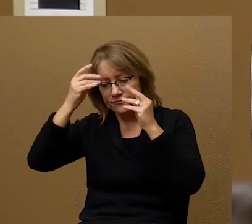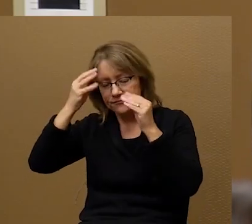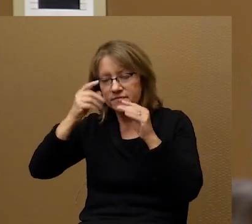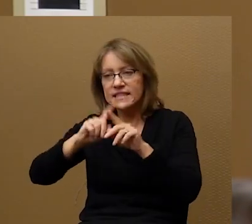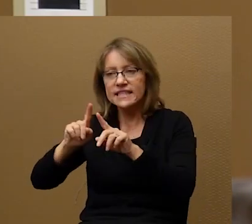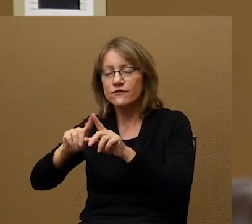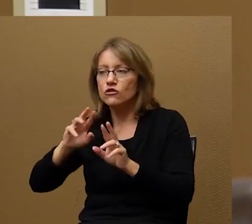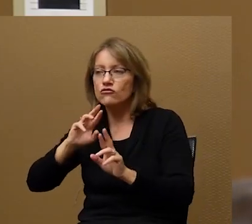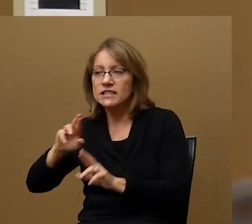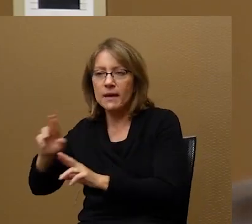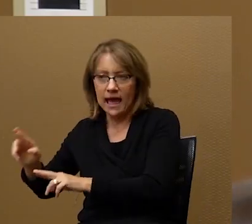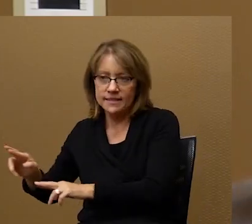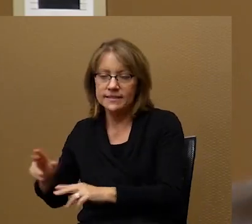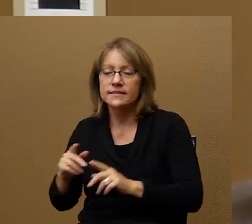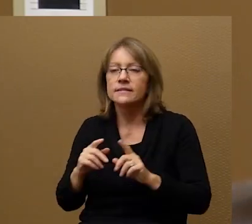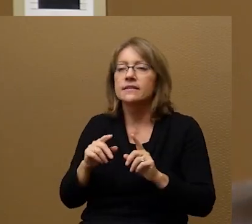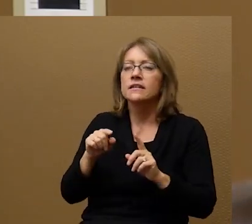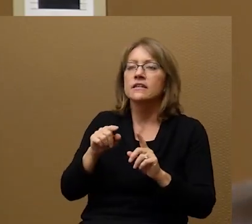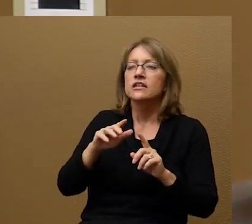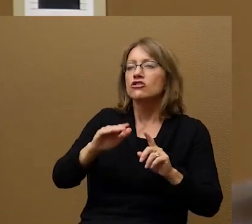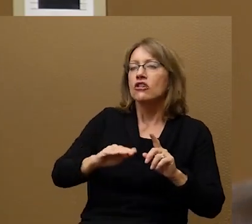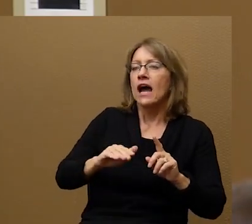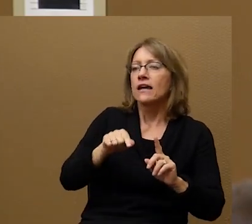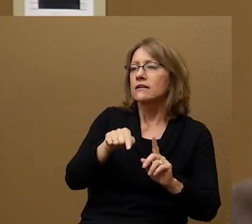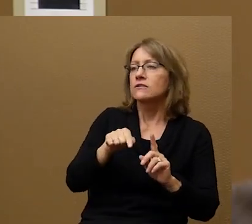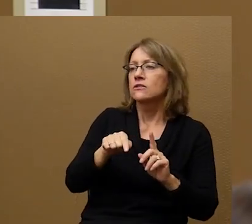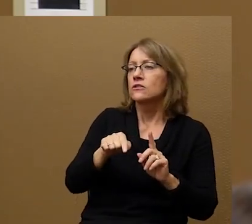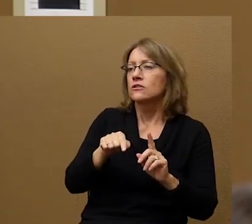child who has a faulty,